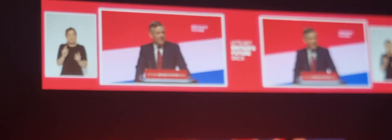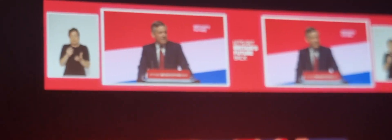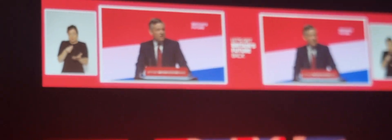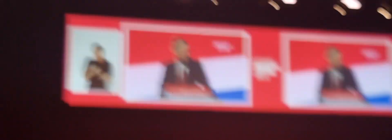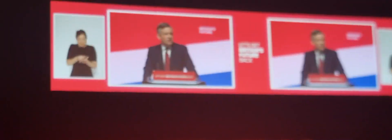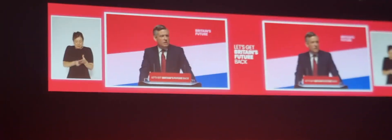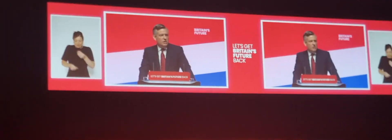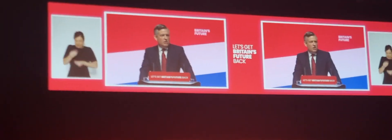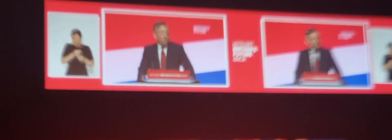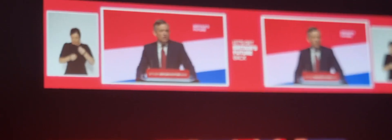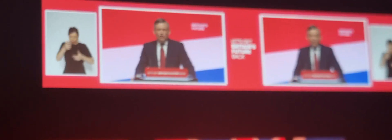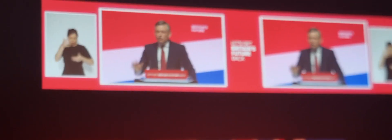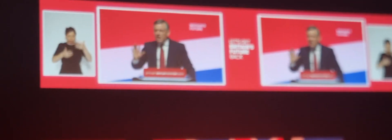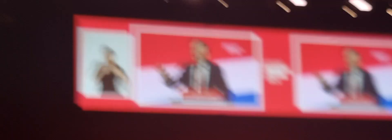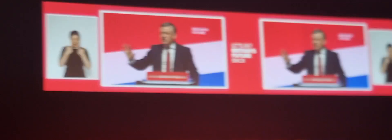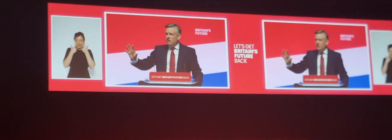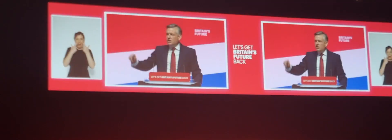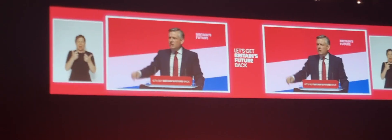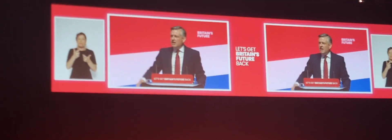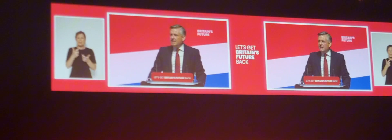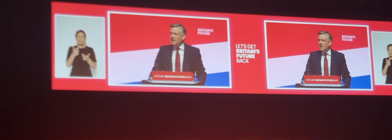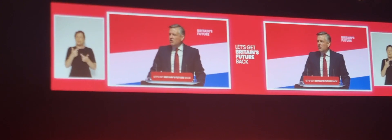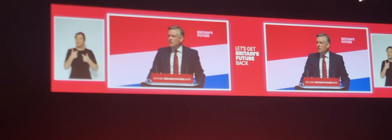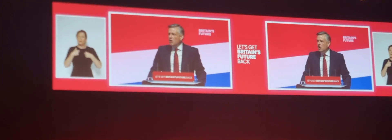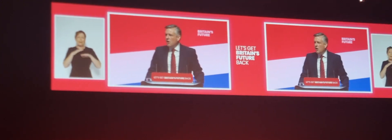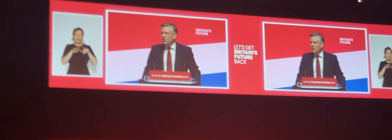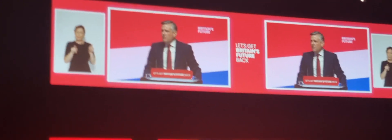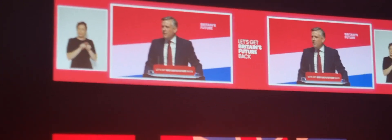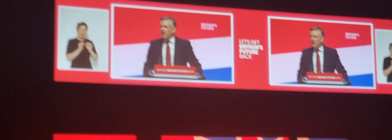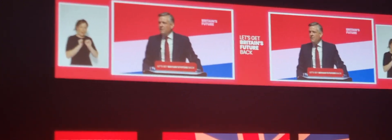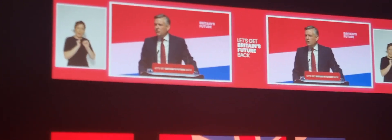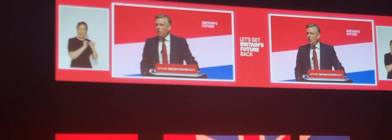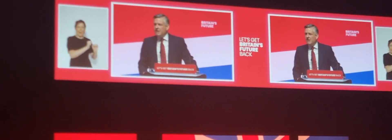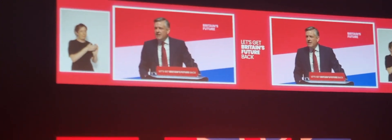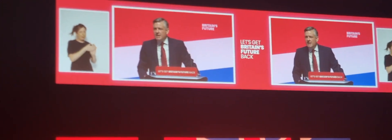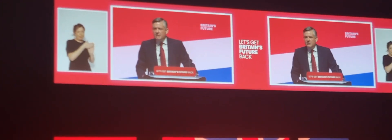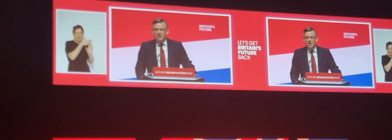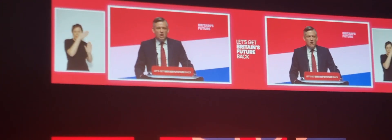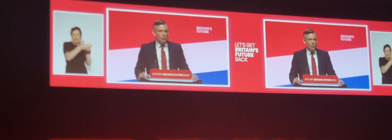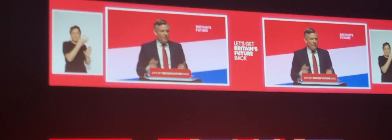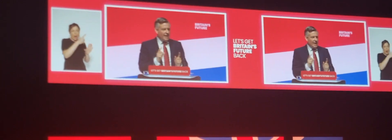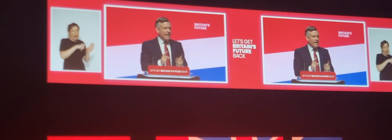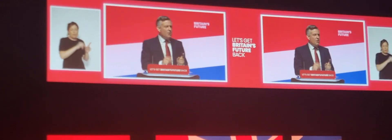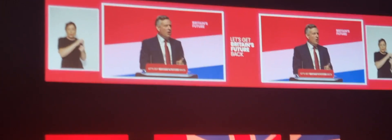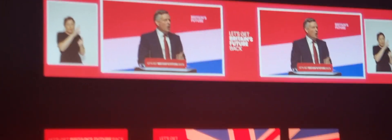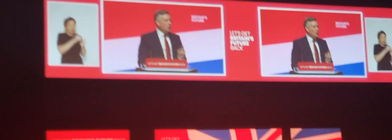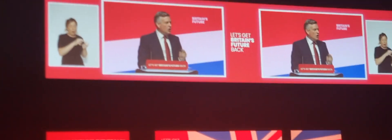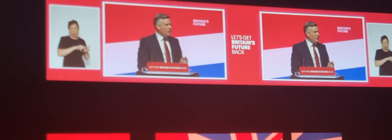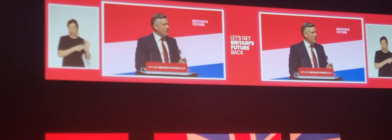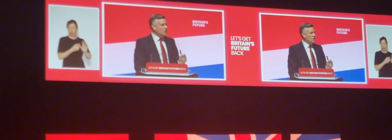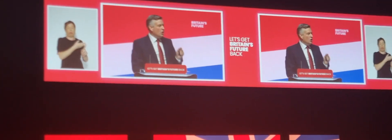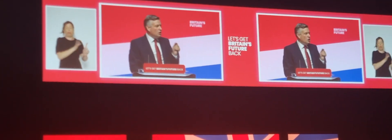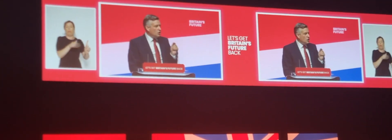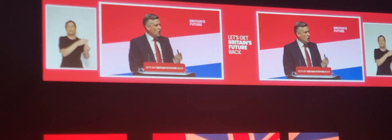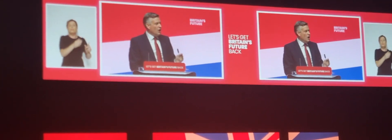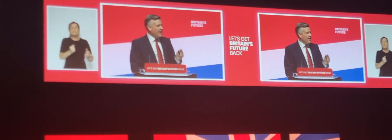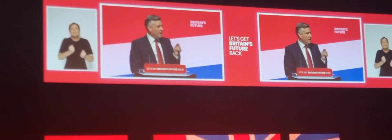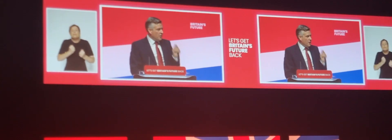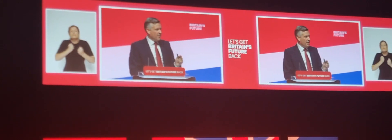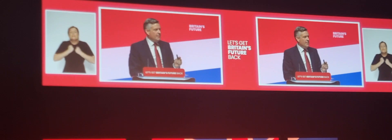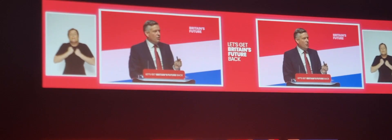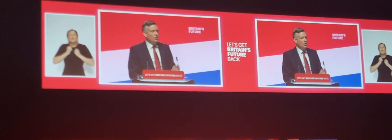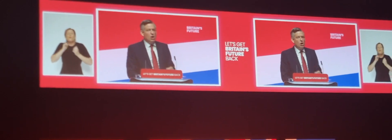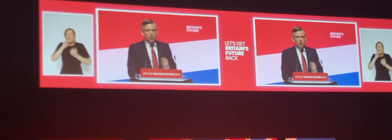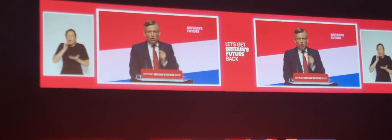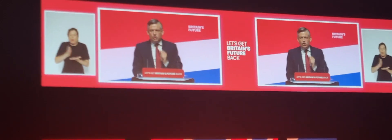finances the foundation. Not the recklessness and chaos of another 5 Tory years, with Labour government serving